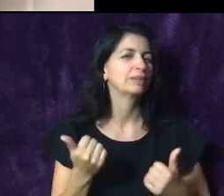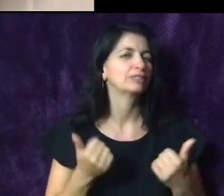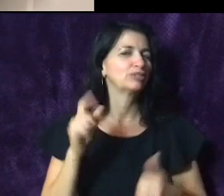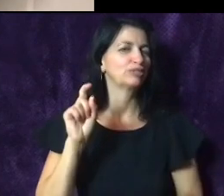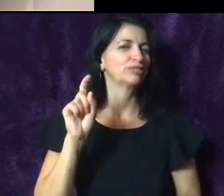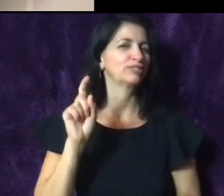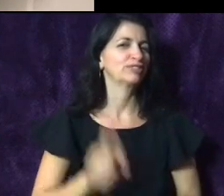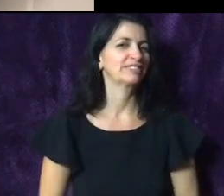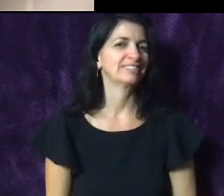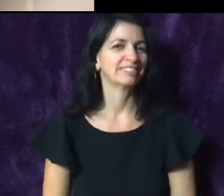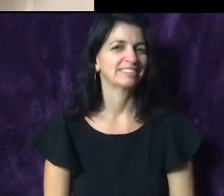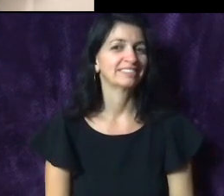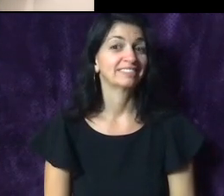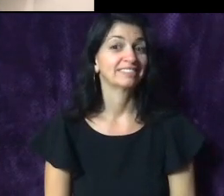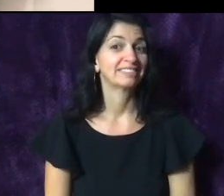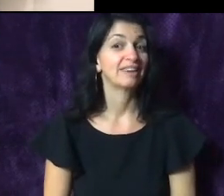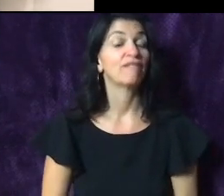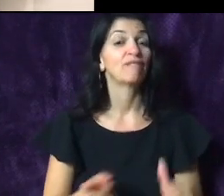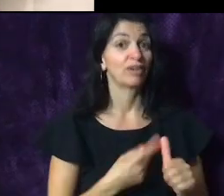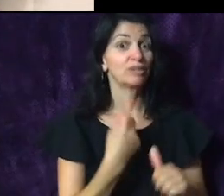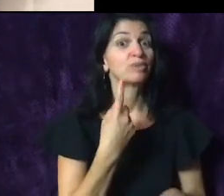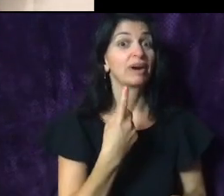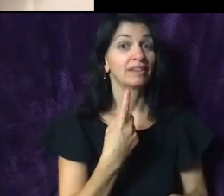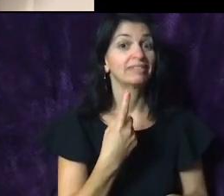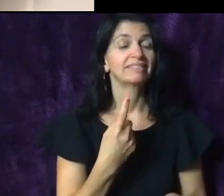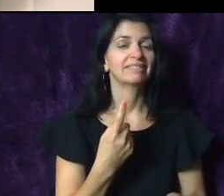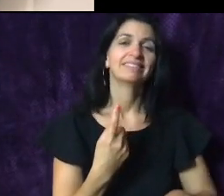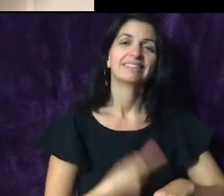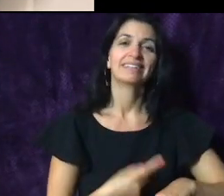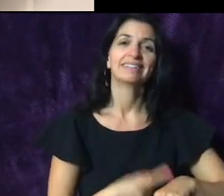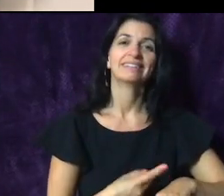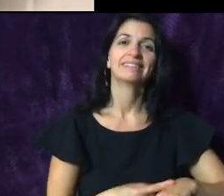in pitch? So here's the first one.